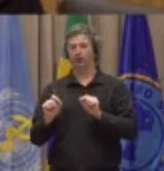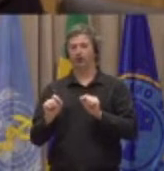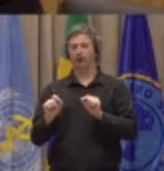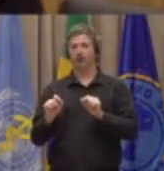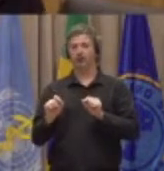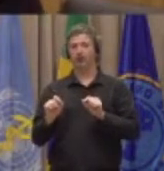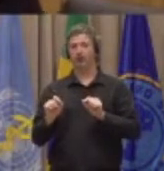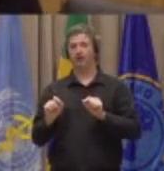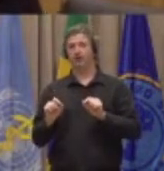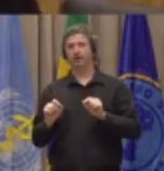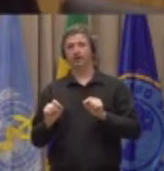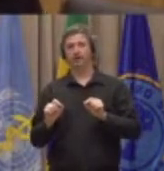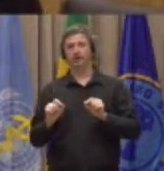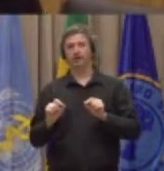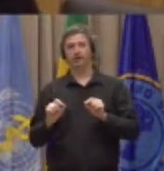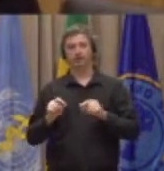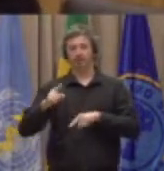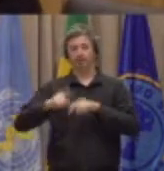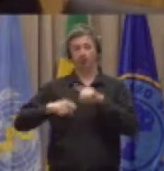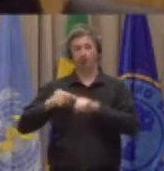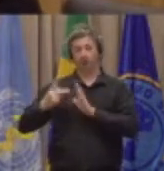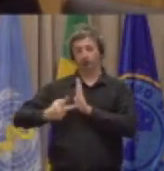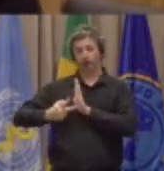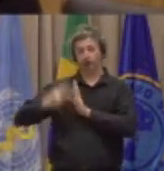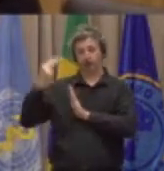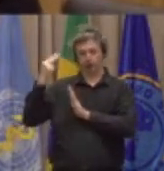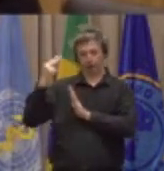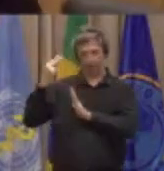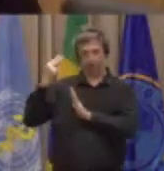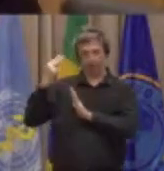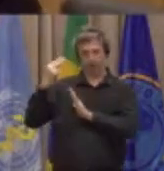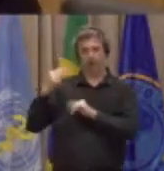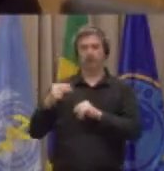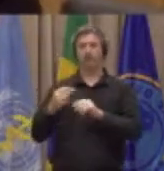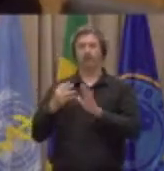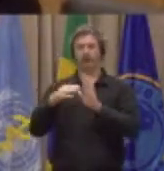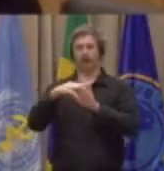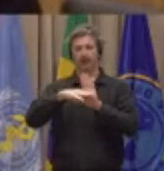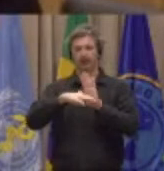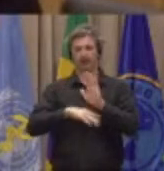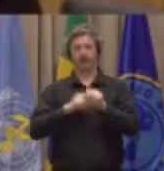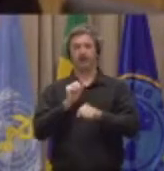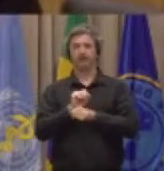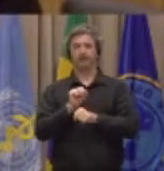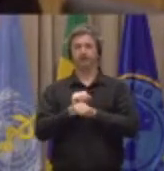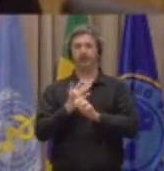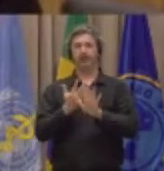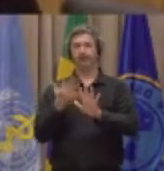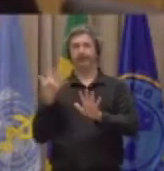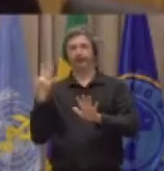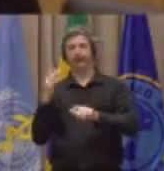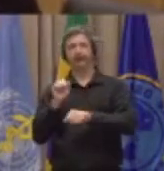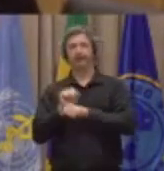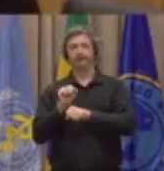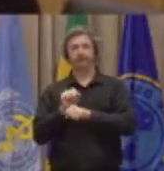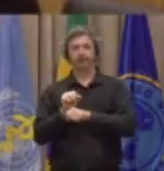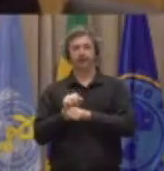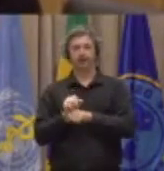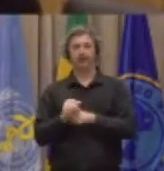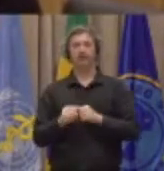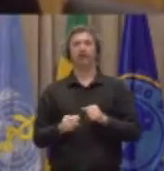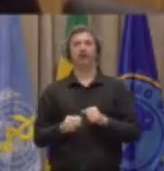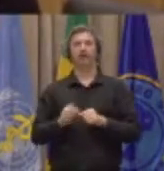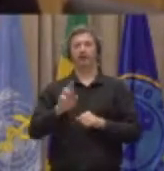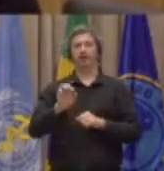linked to the surgery device, wait